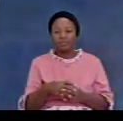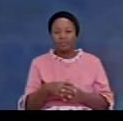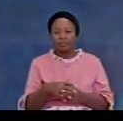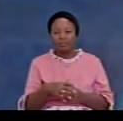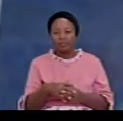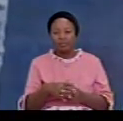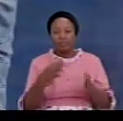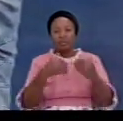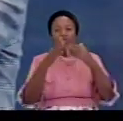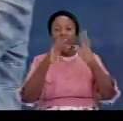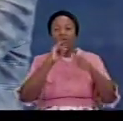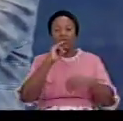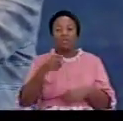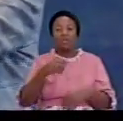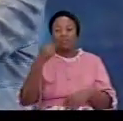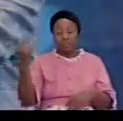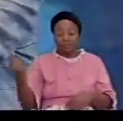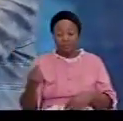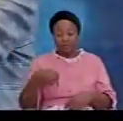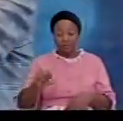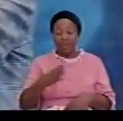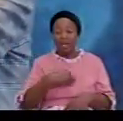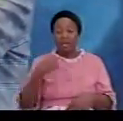Heaven is forever and ever.